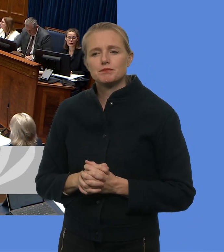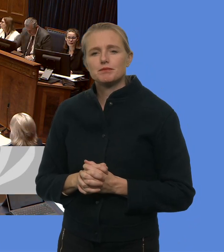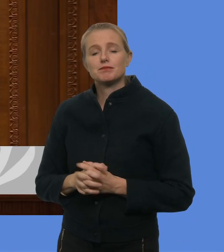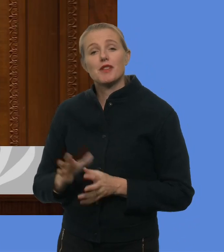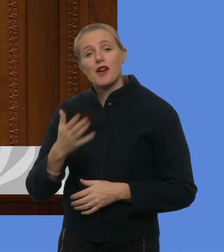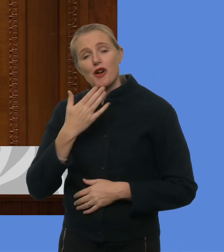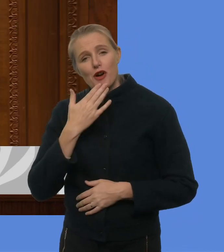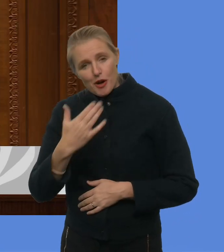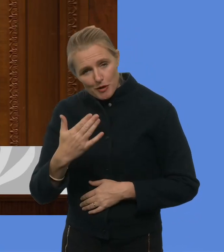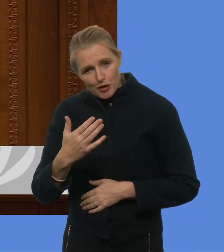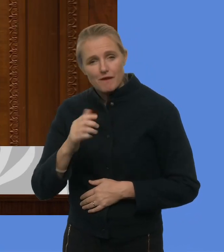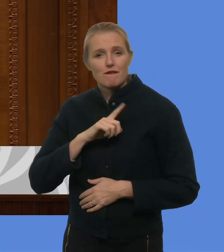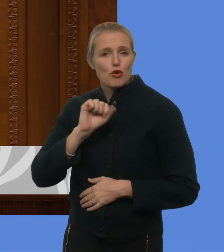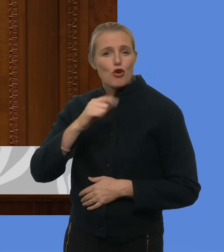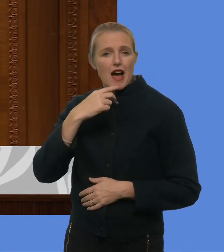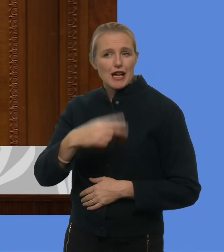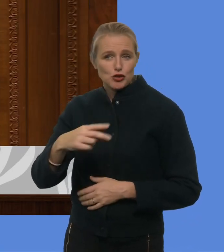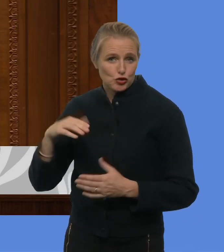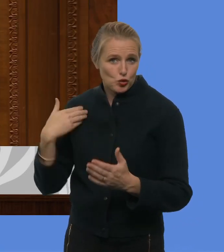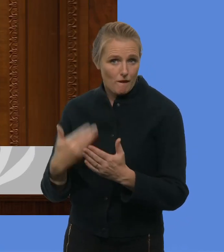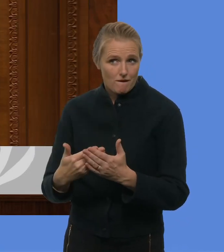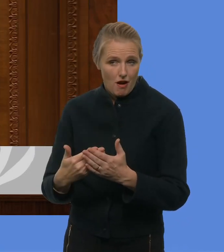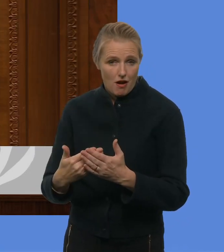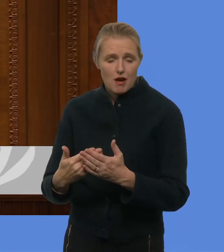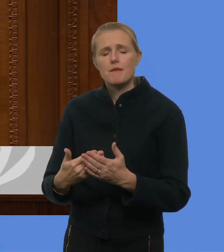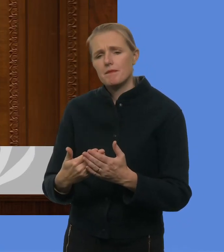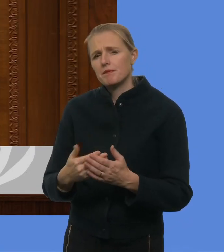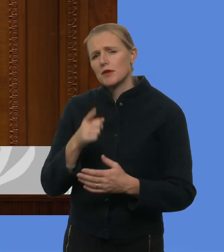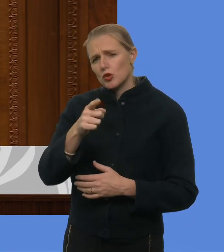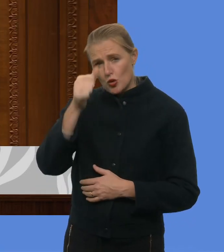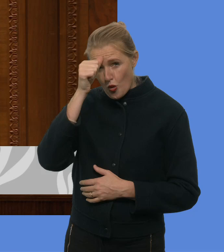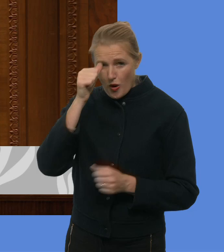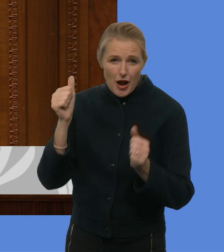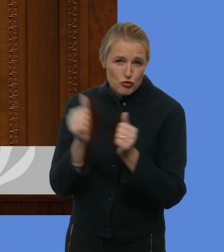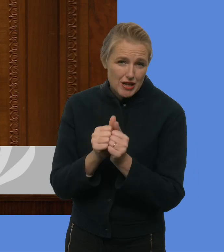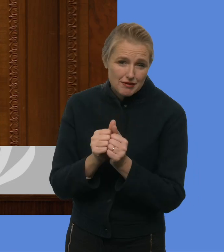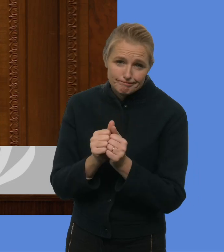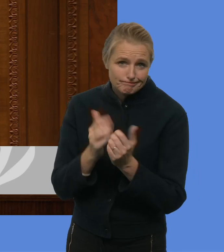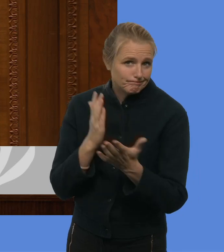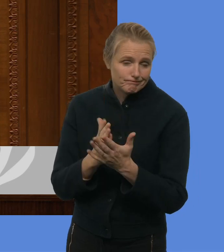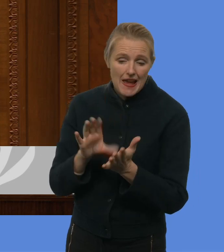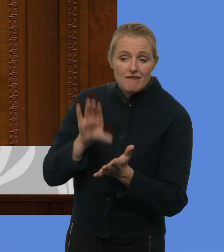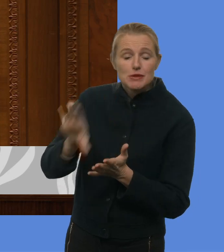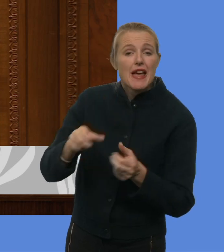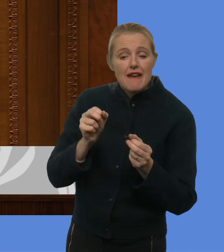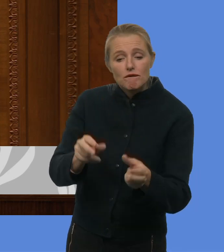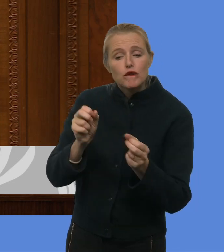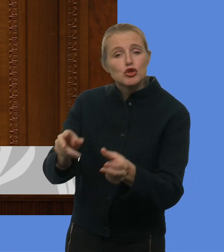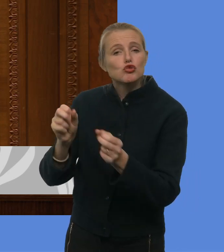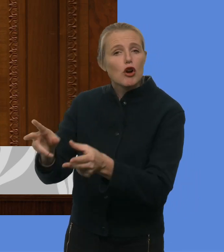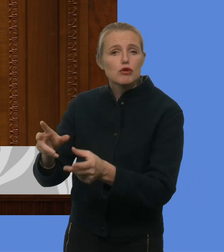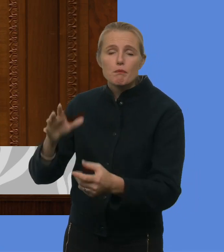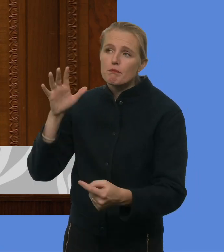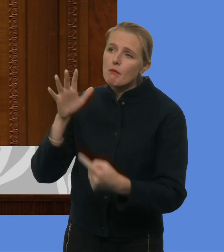the Deputy First Minister for her answer. The Deputy First Minister will no doubt agree that investing in infrastructure is key to growing